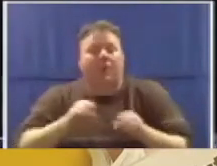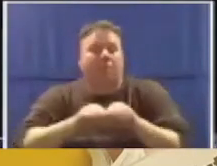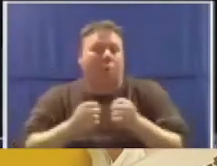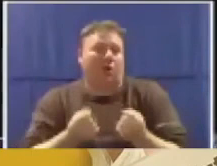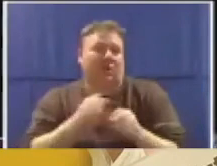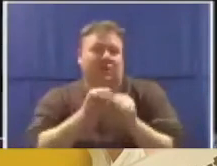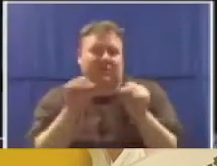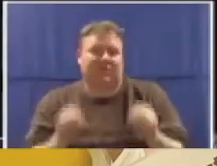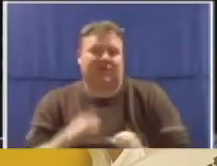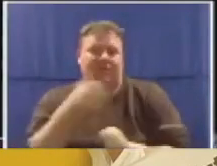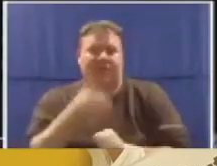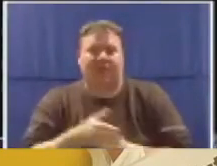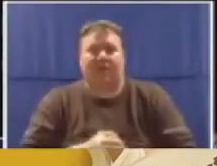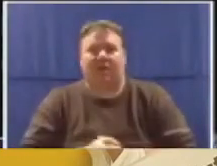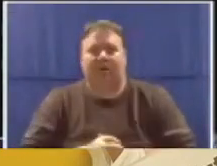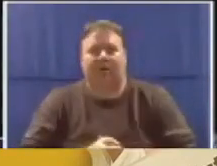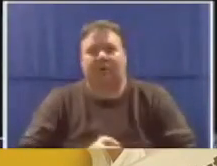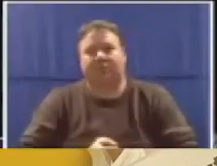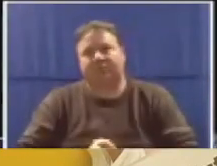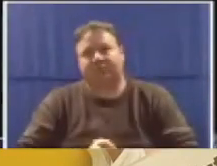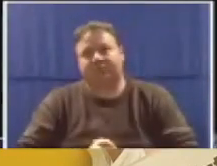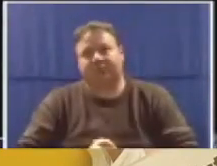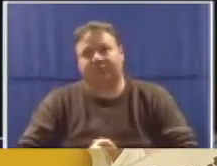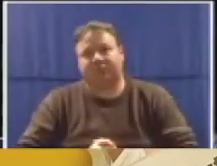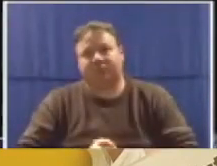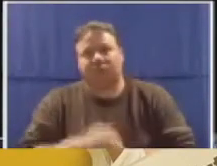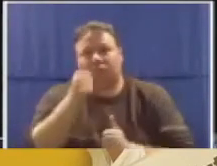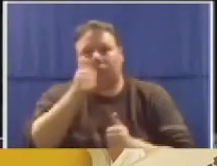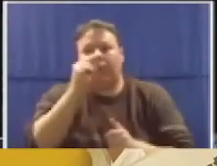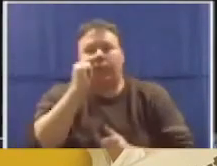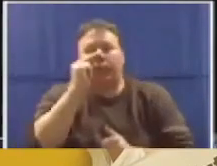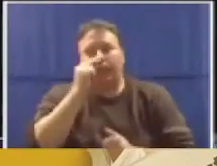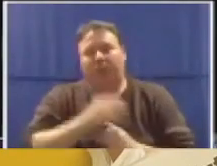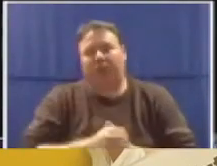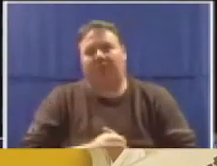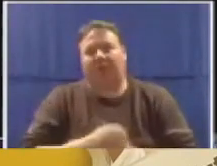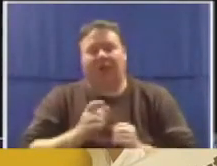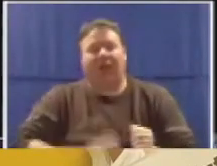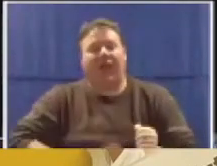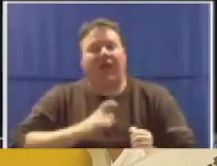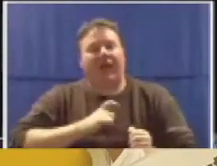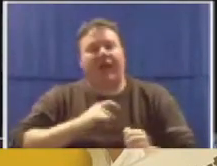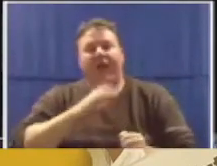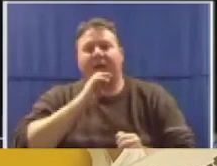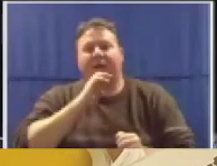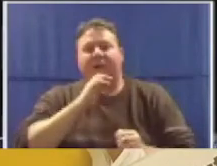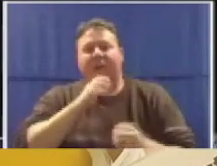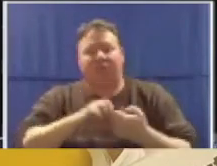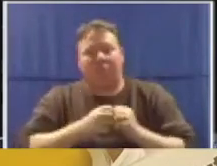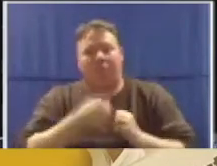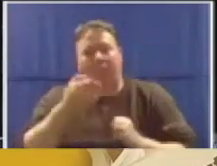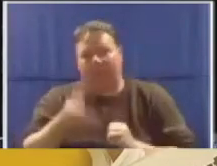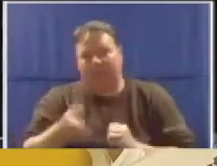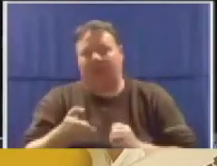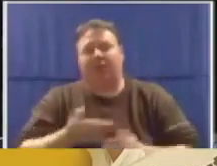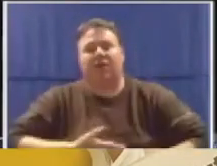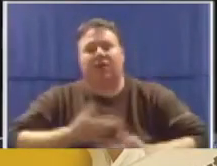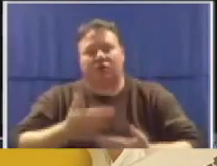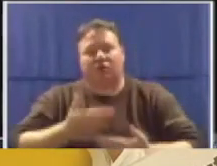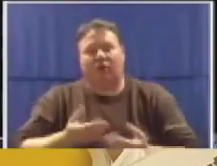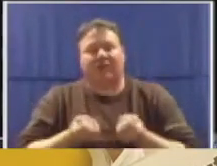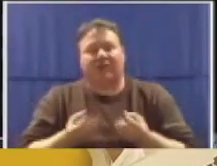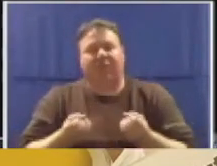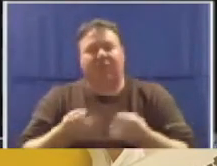municipalities independent of Eskom. The good news is that if we care enough about this problem, about service delivery in the